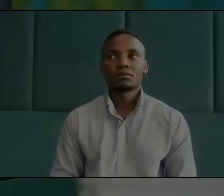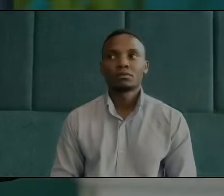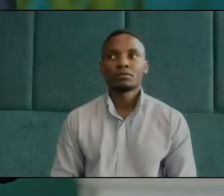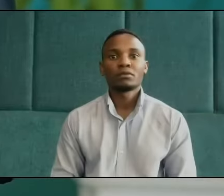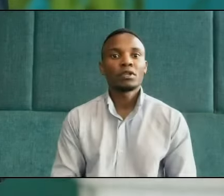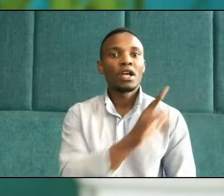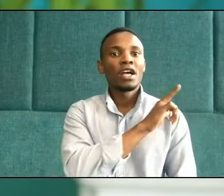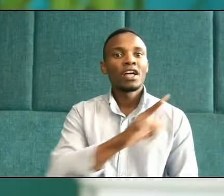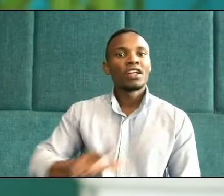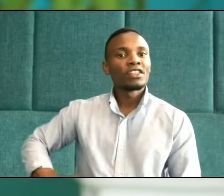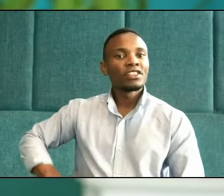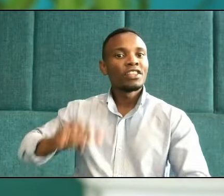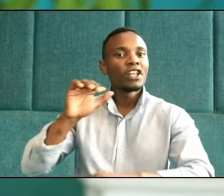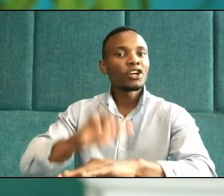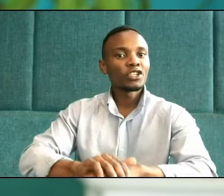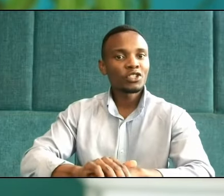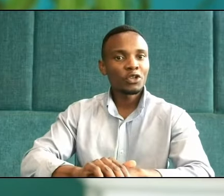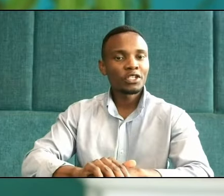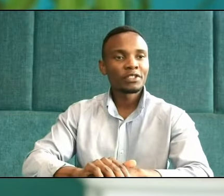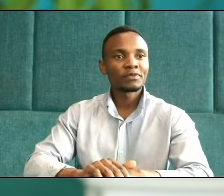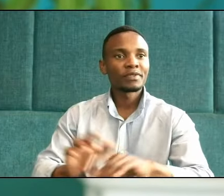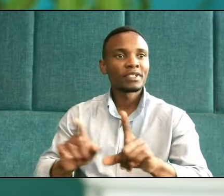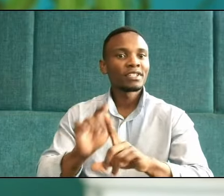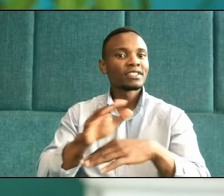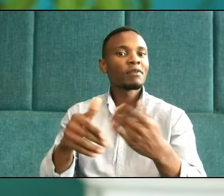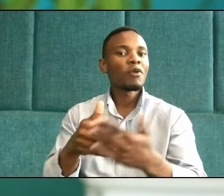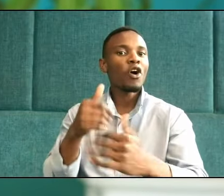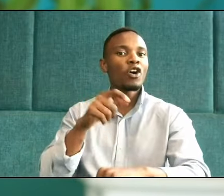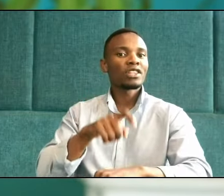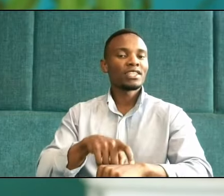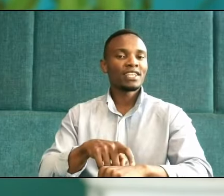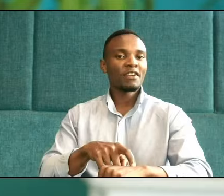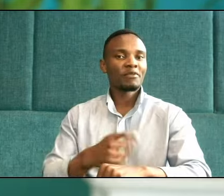Lord is good, and all the time.